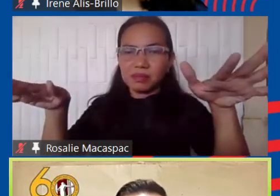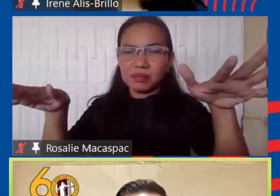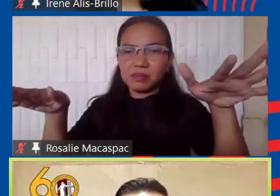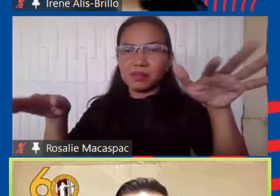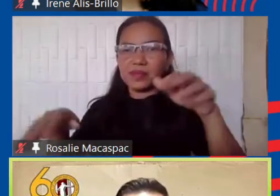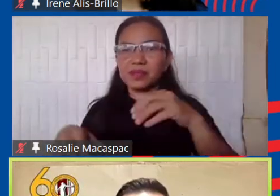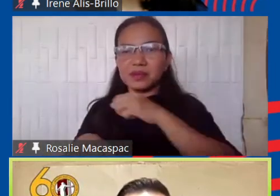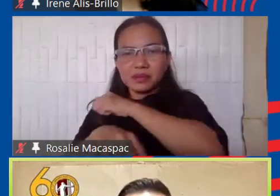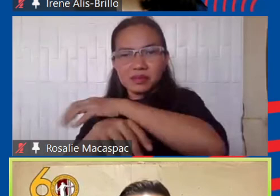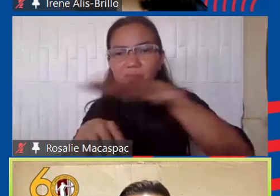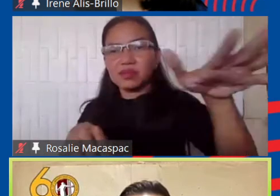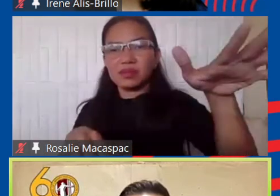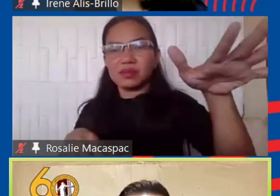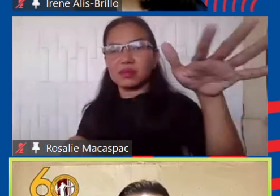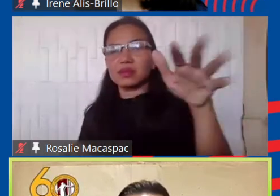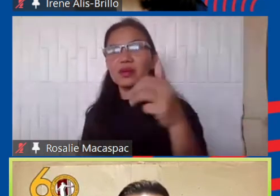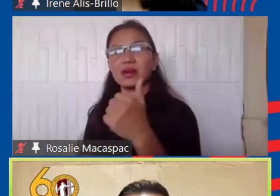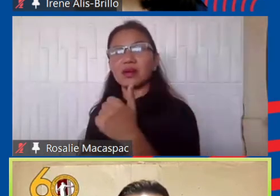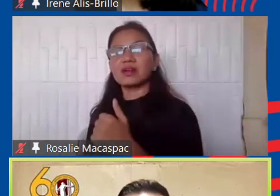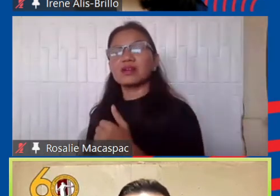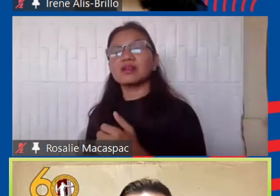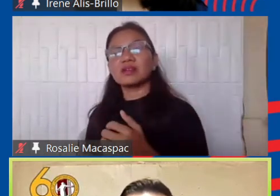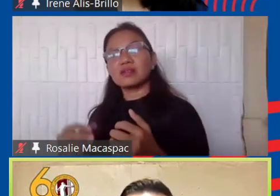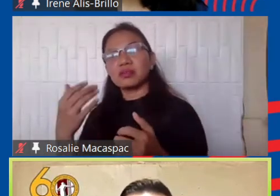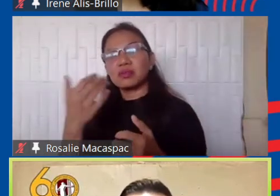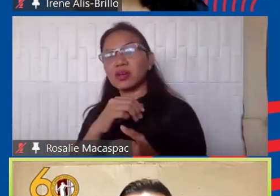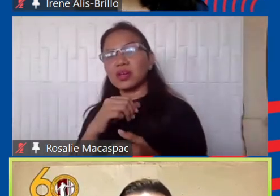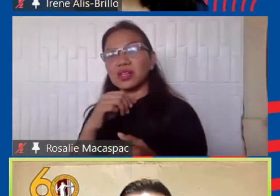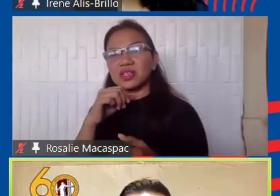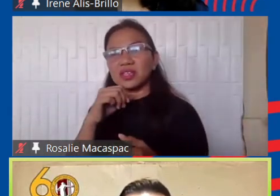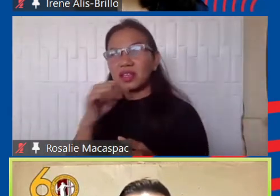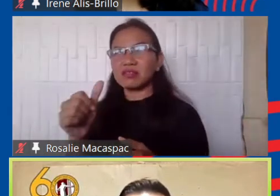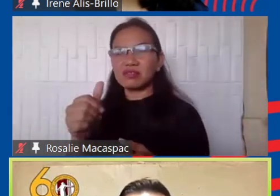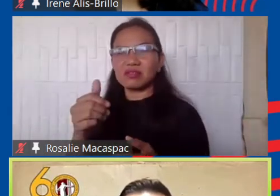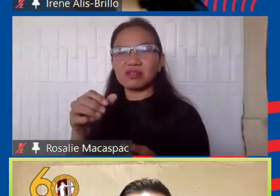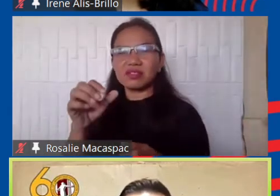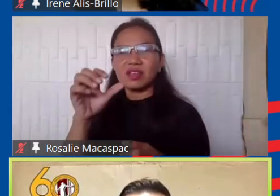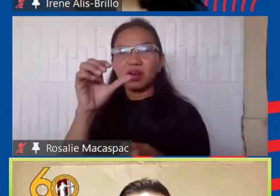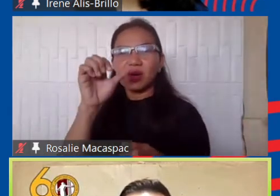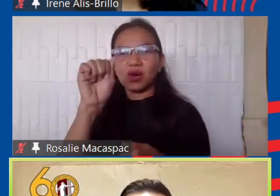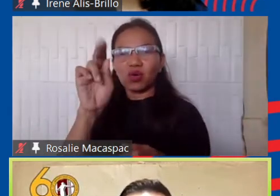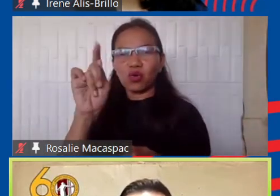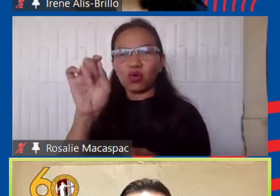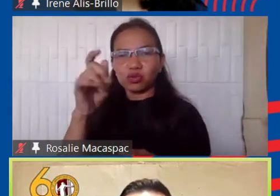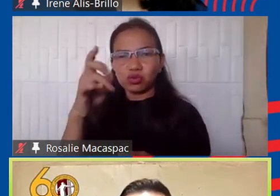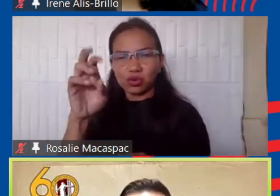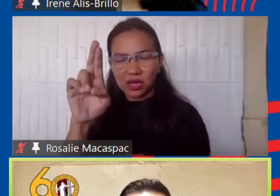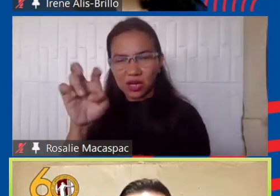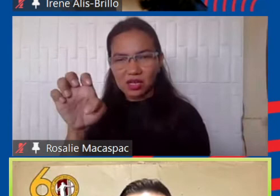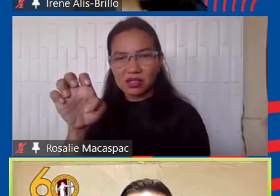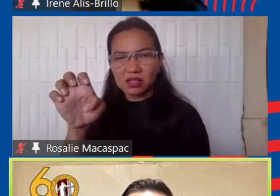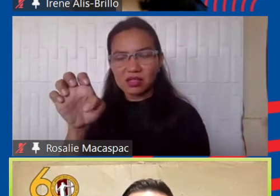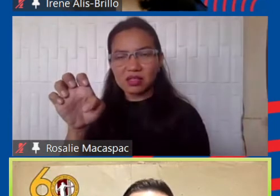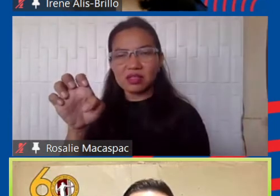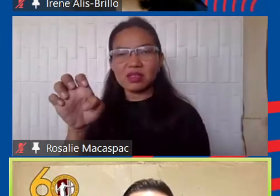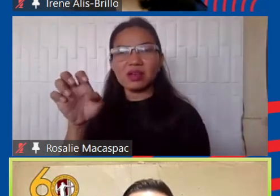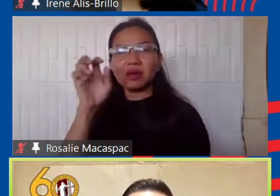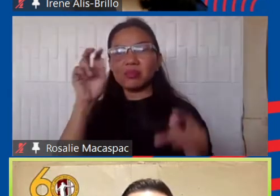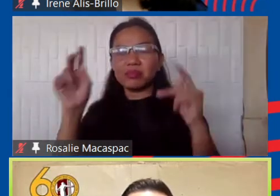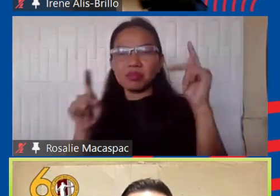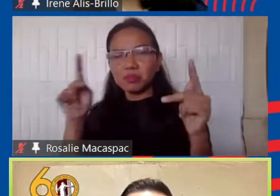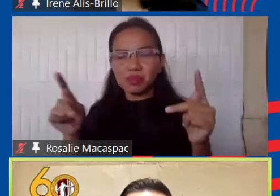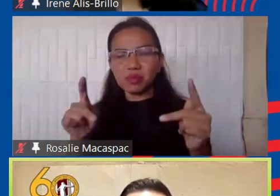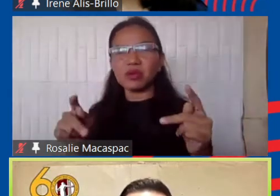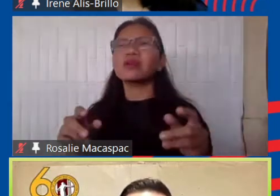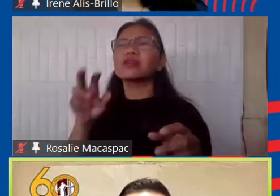be sharing it to uh, unauthorized people. So yeah, it will take a lot of management.